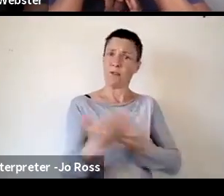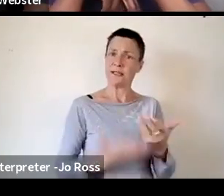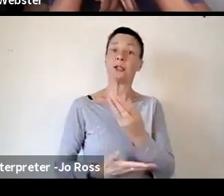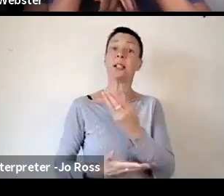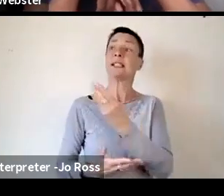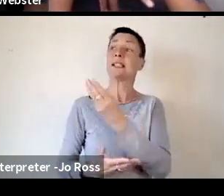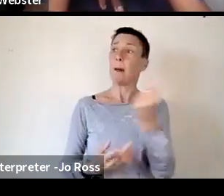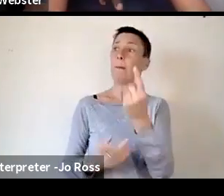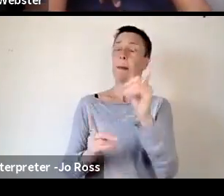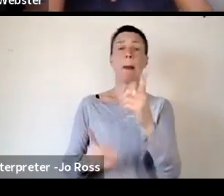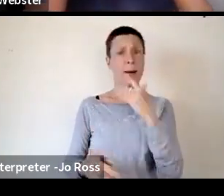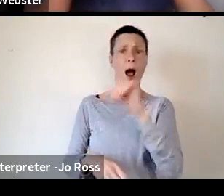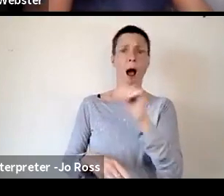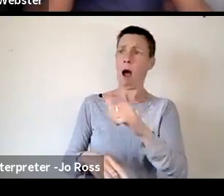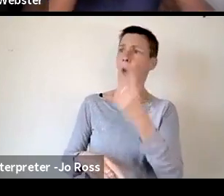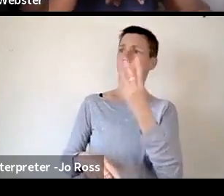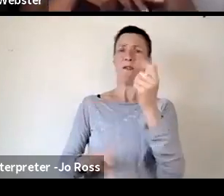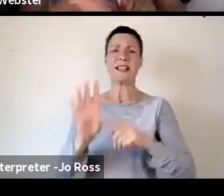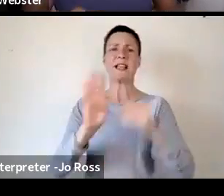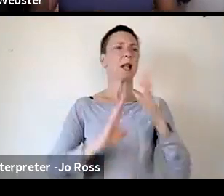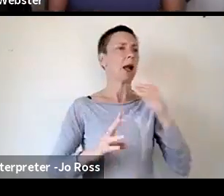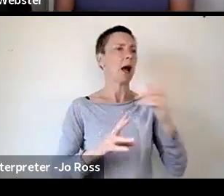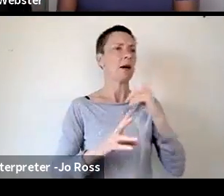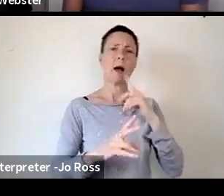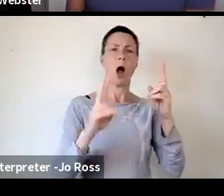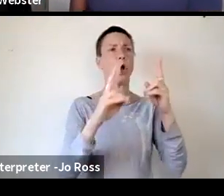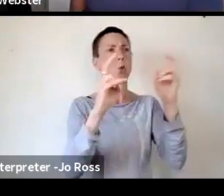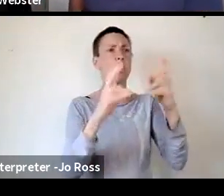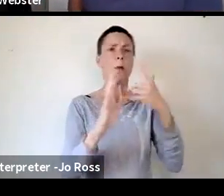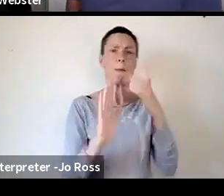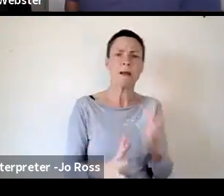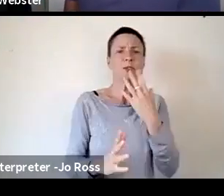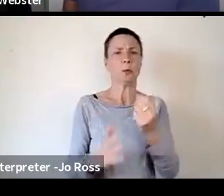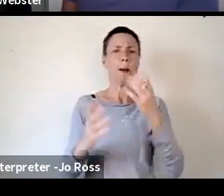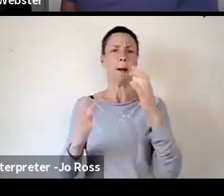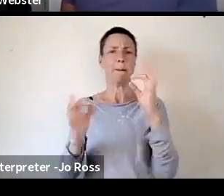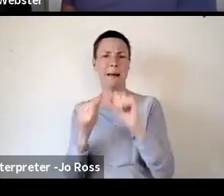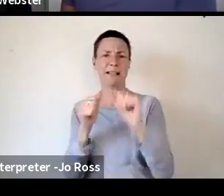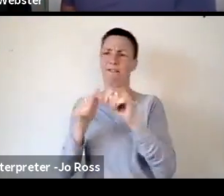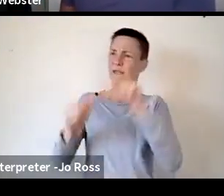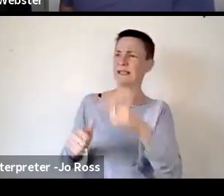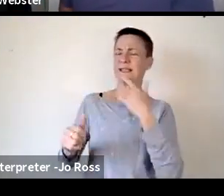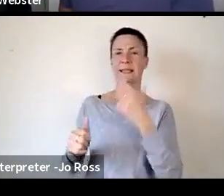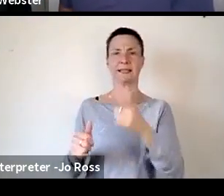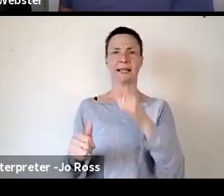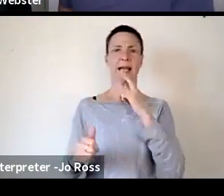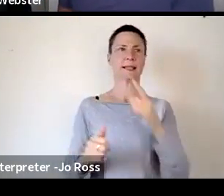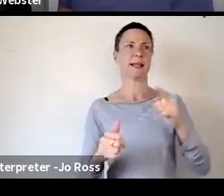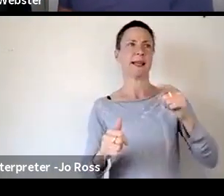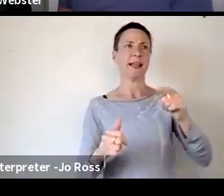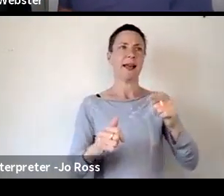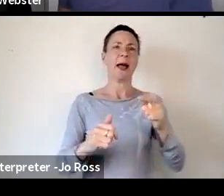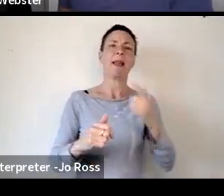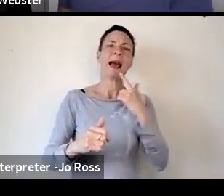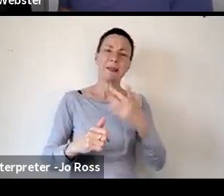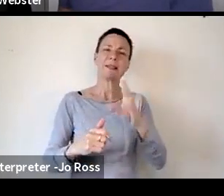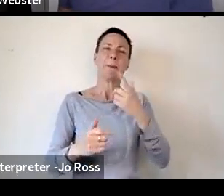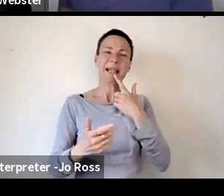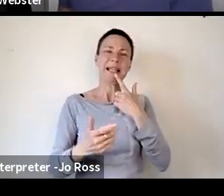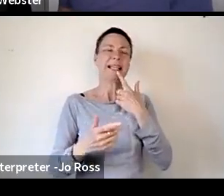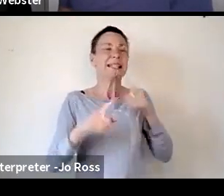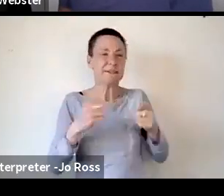to things. There's been a quota for something. We must do better for. This has felt louder and more long.